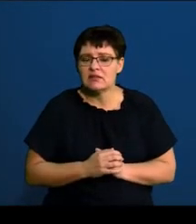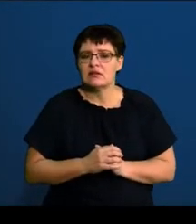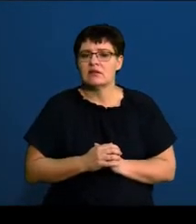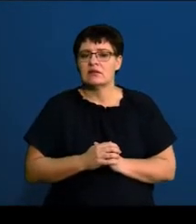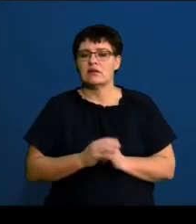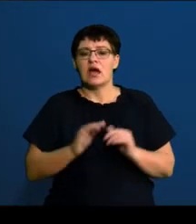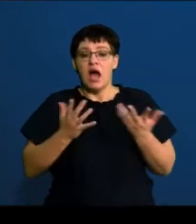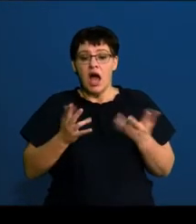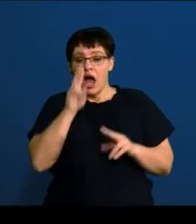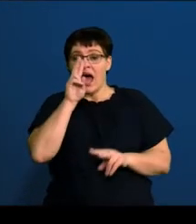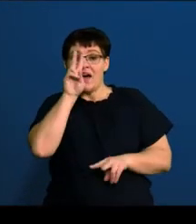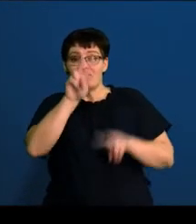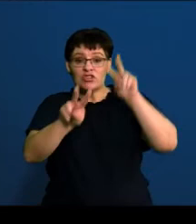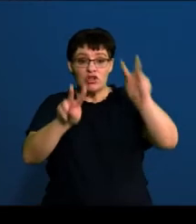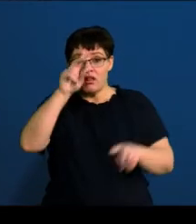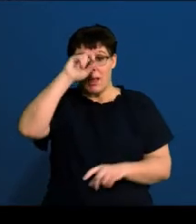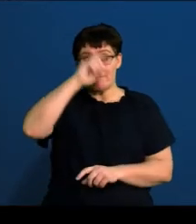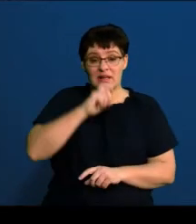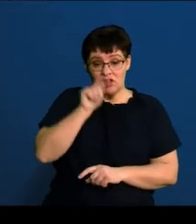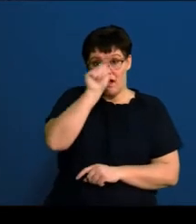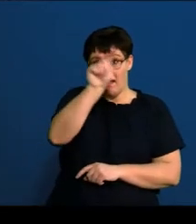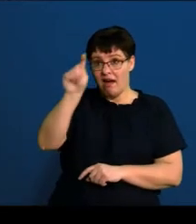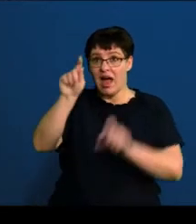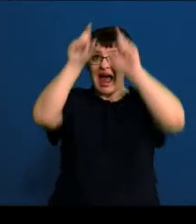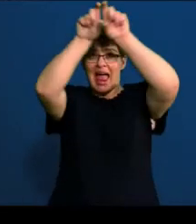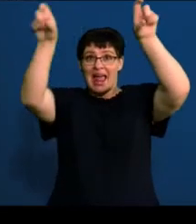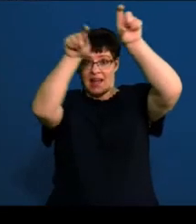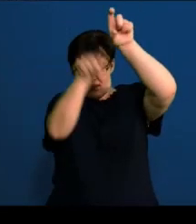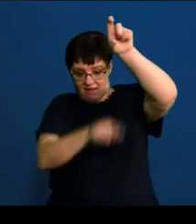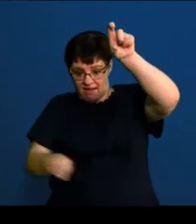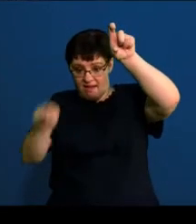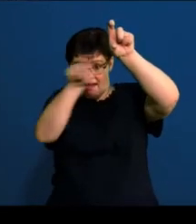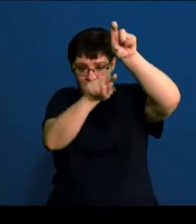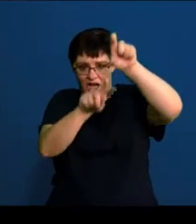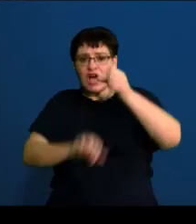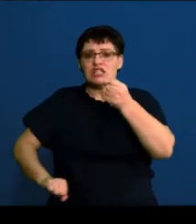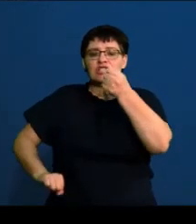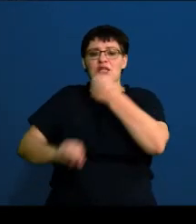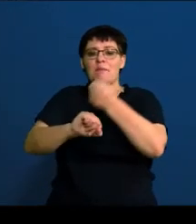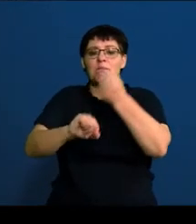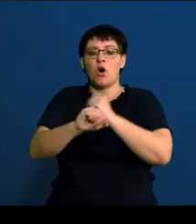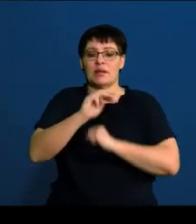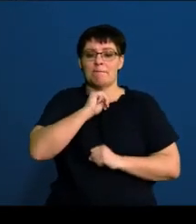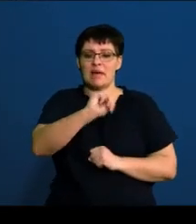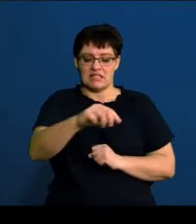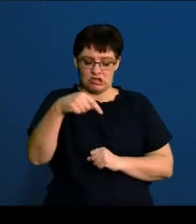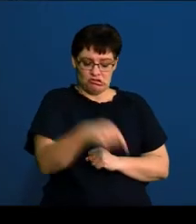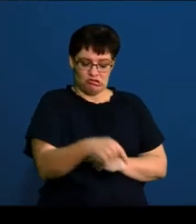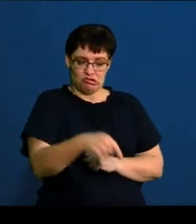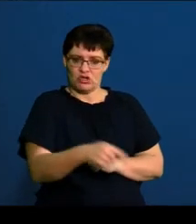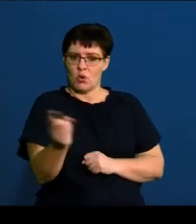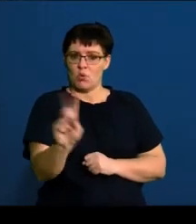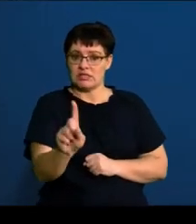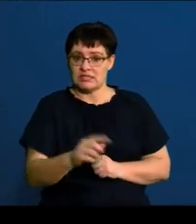how do the visuals below the headline support the message in the advertisement? So let's